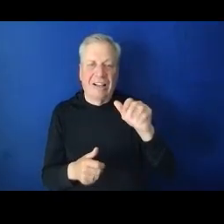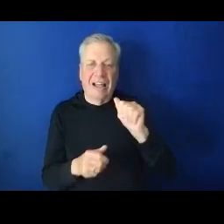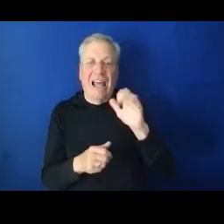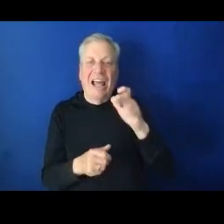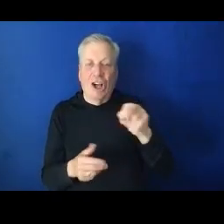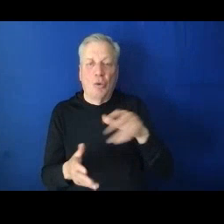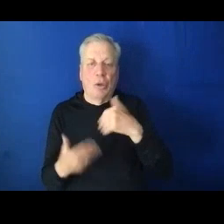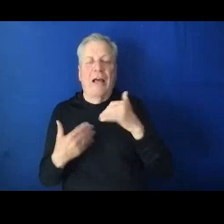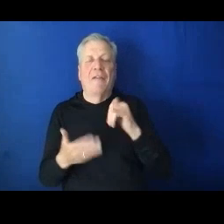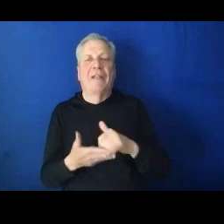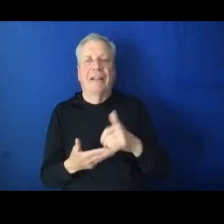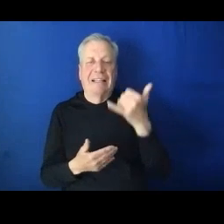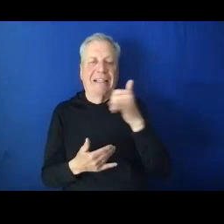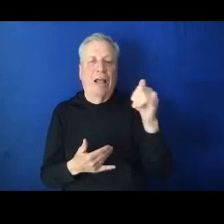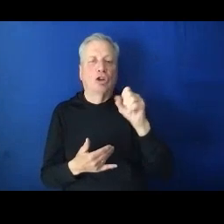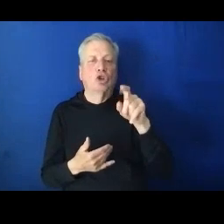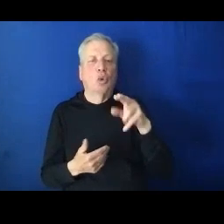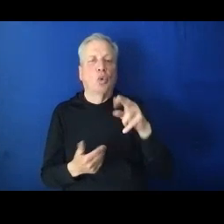season.